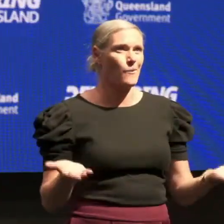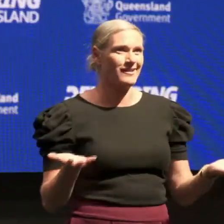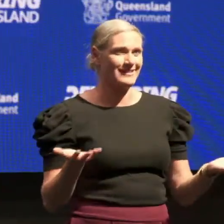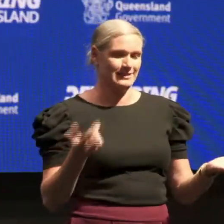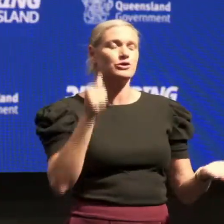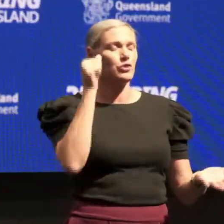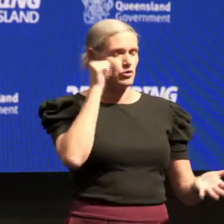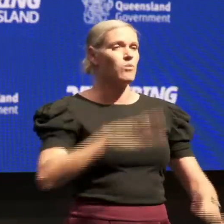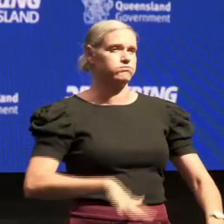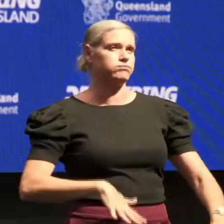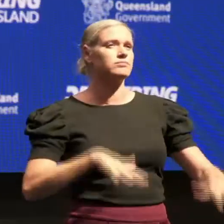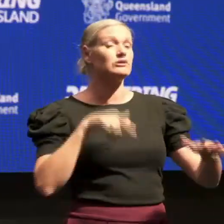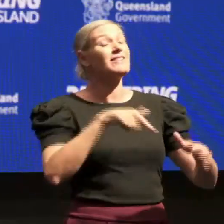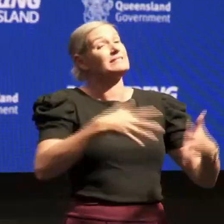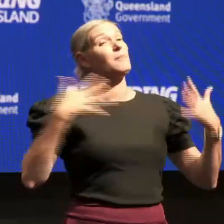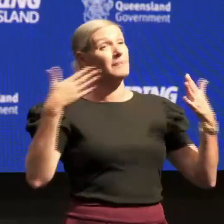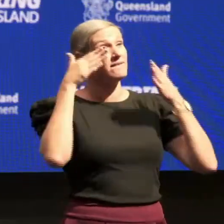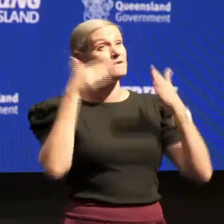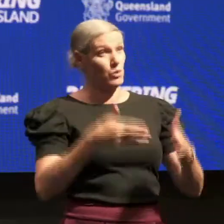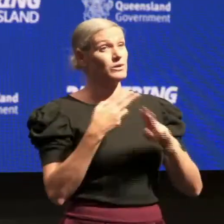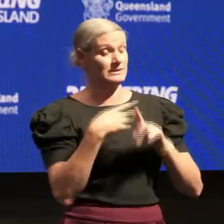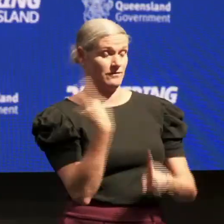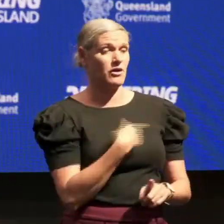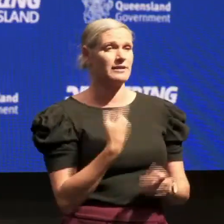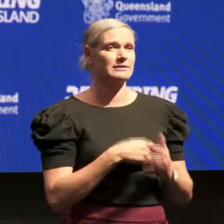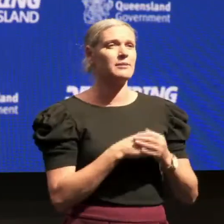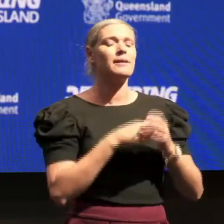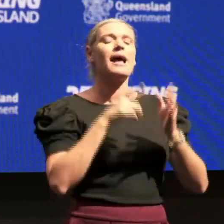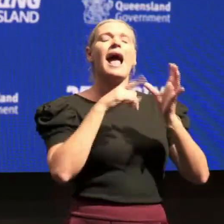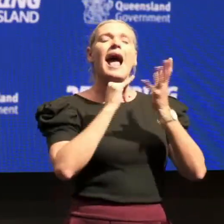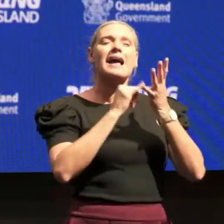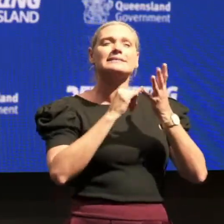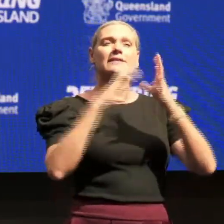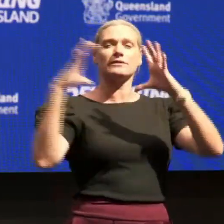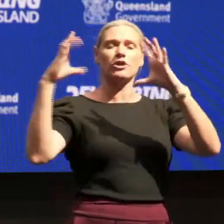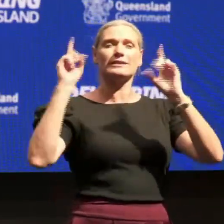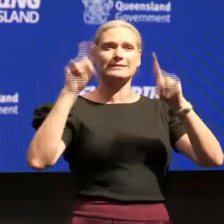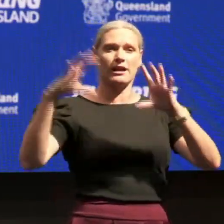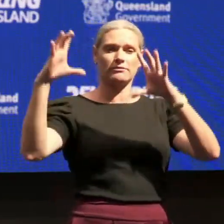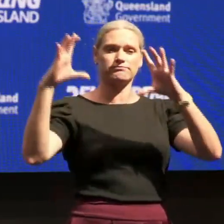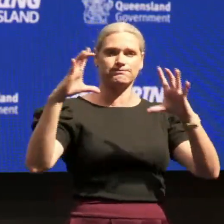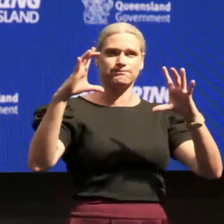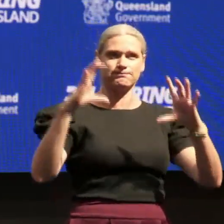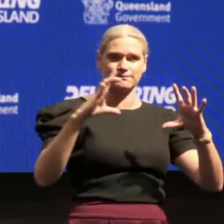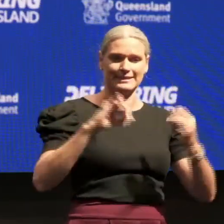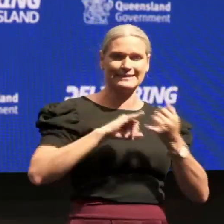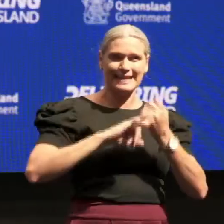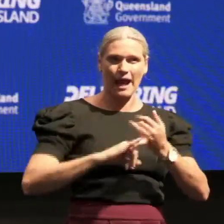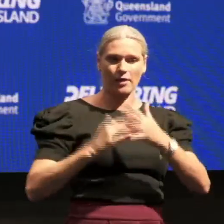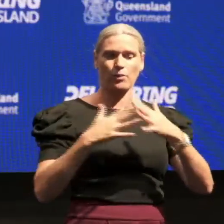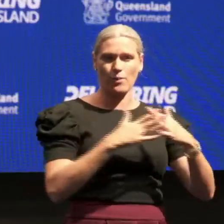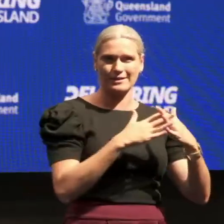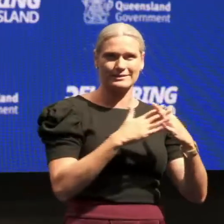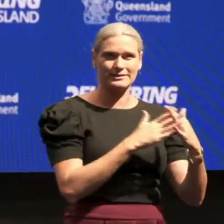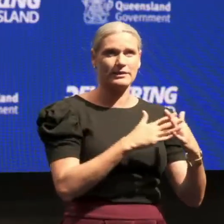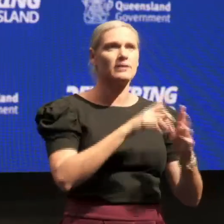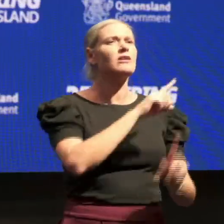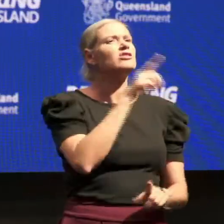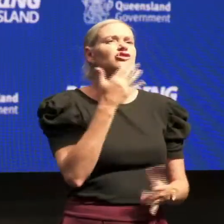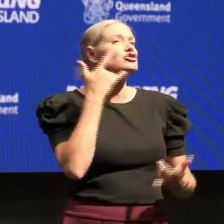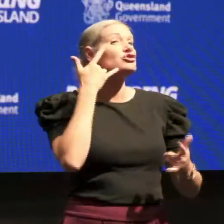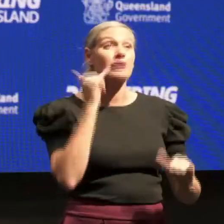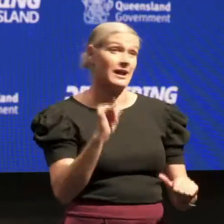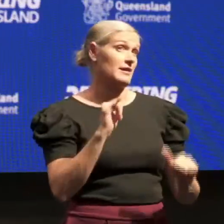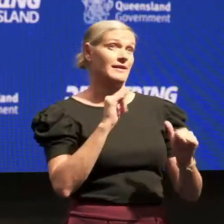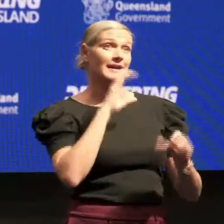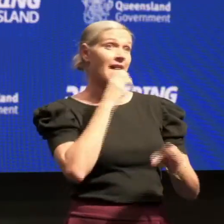So that remains our really big focus. But as the system tracks south, or indeed as it starts heading west, people just need to stay up to